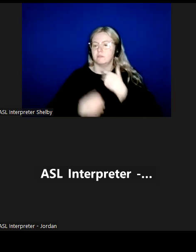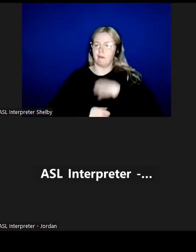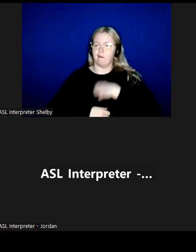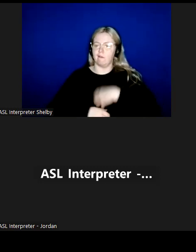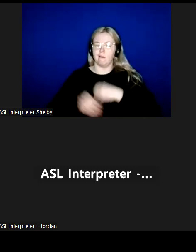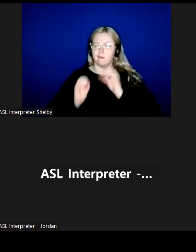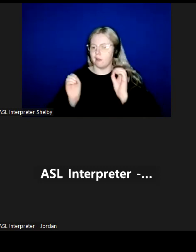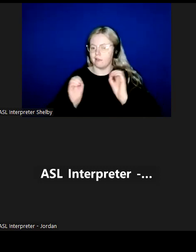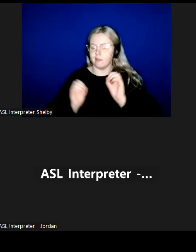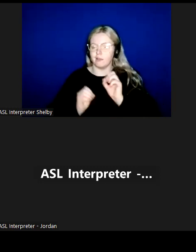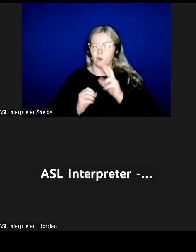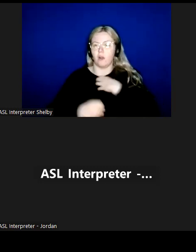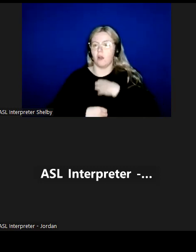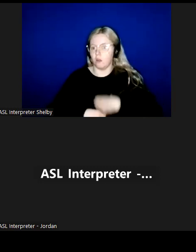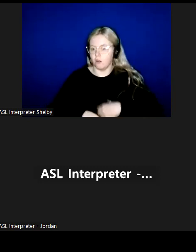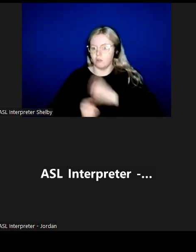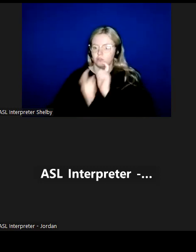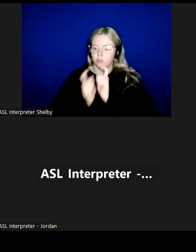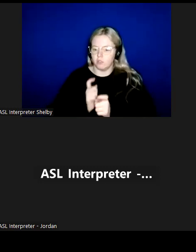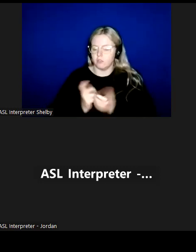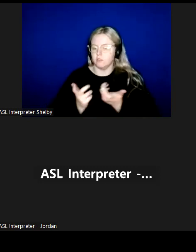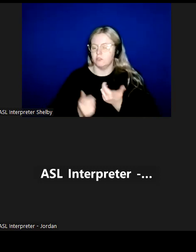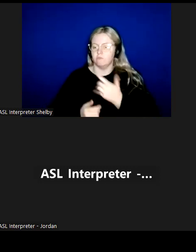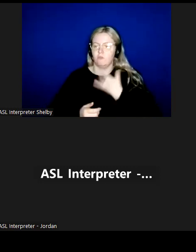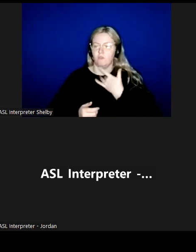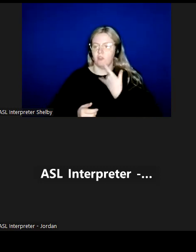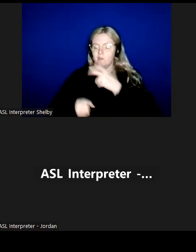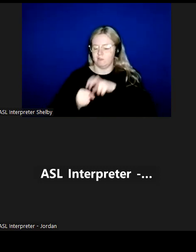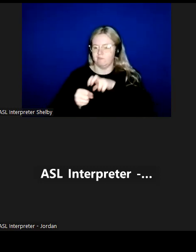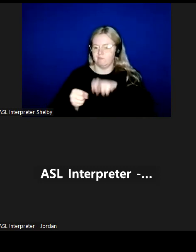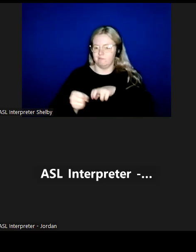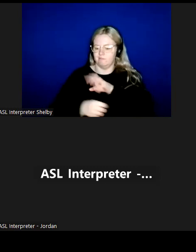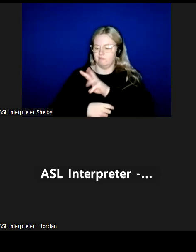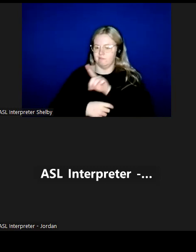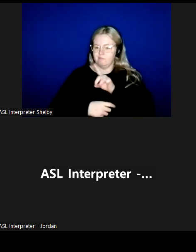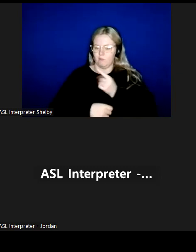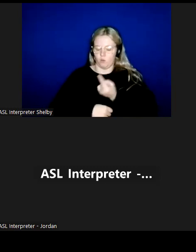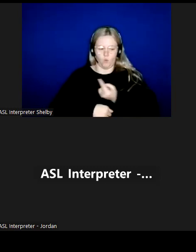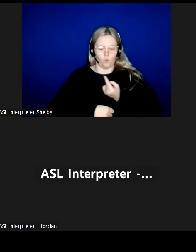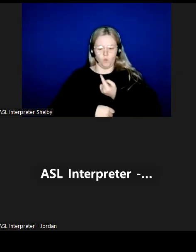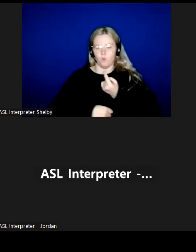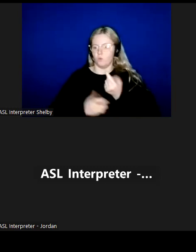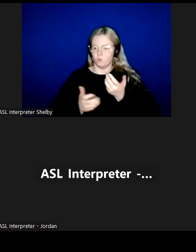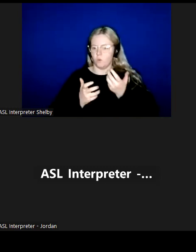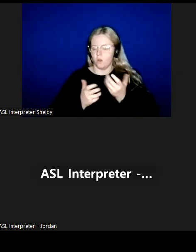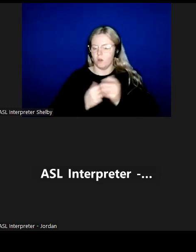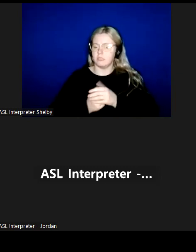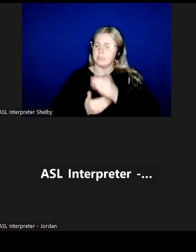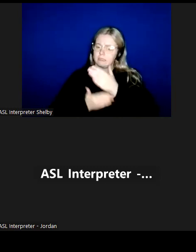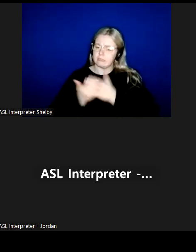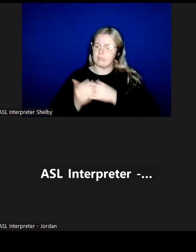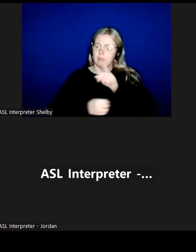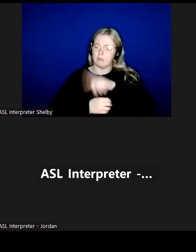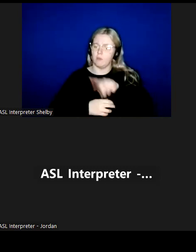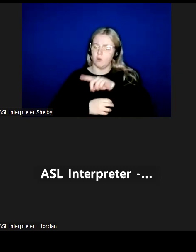feeling the need to withdraw and be alone. And while some of those things are okay